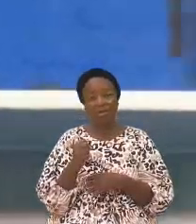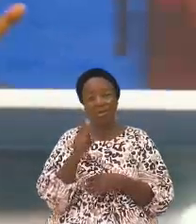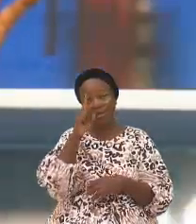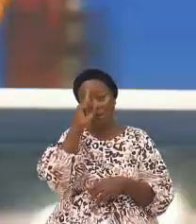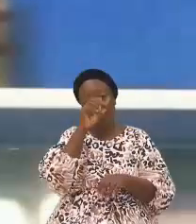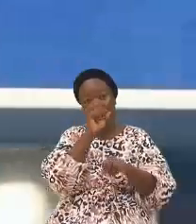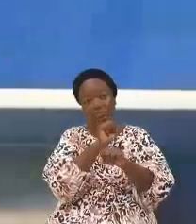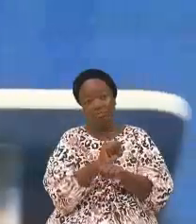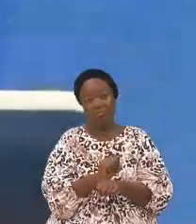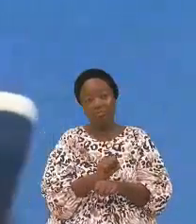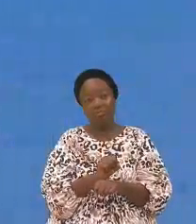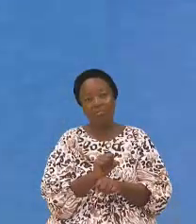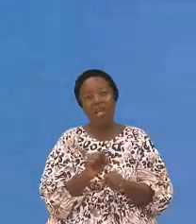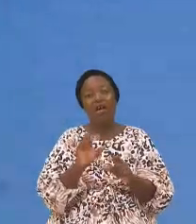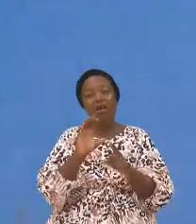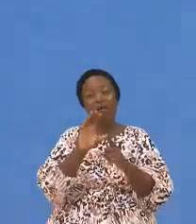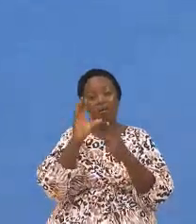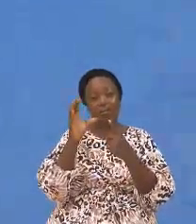Families,